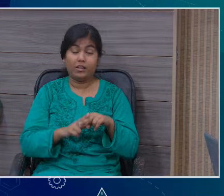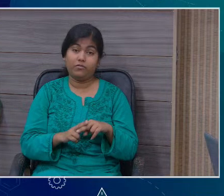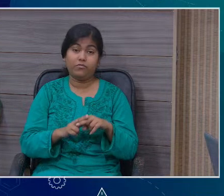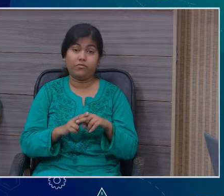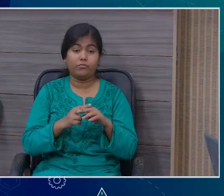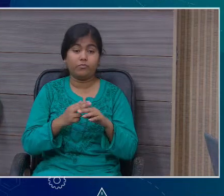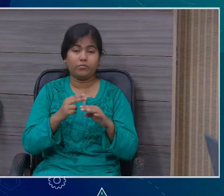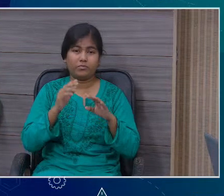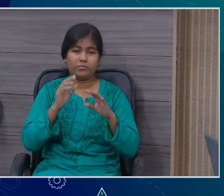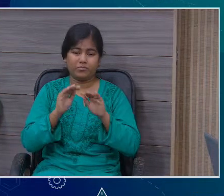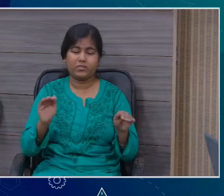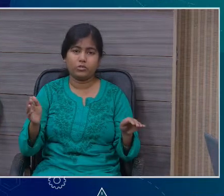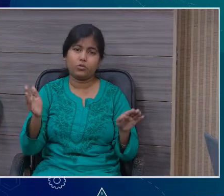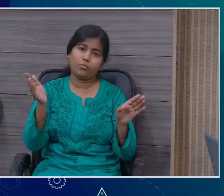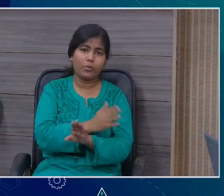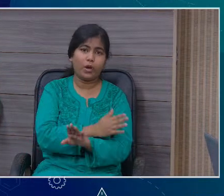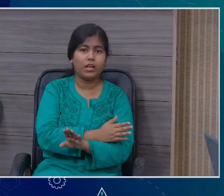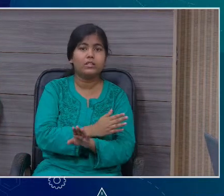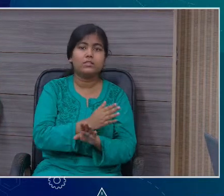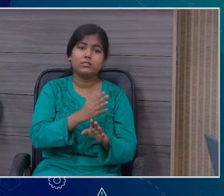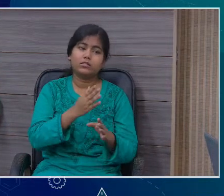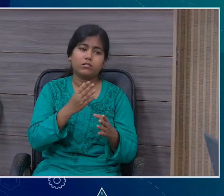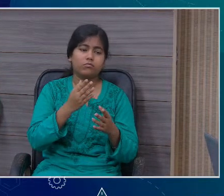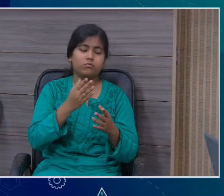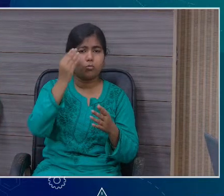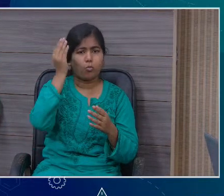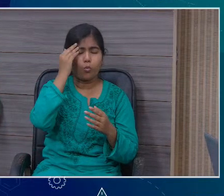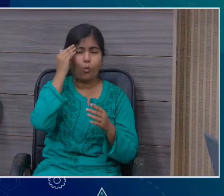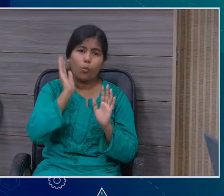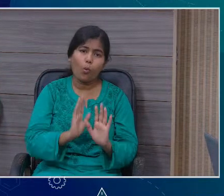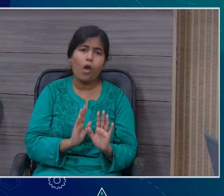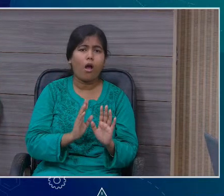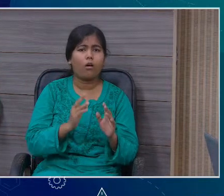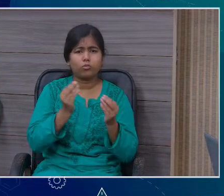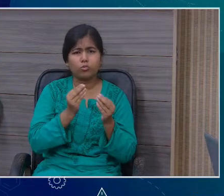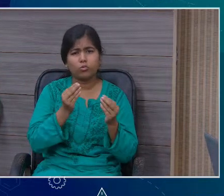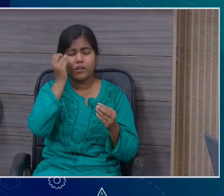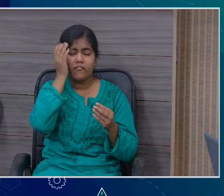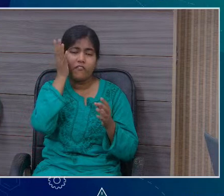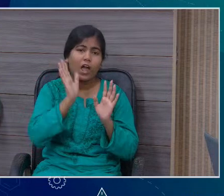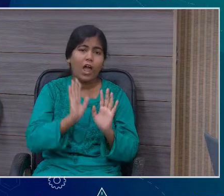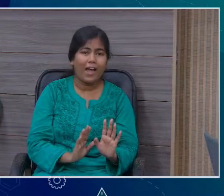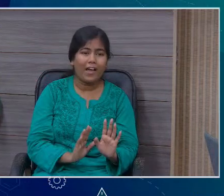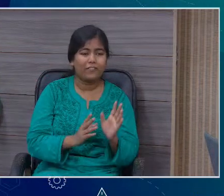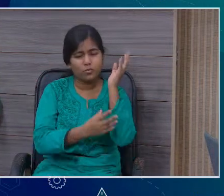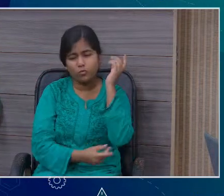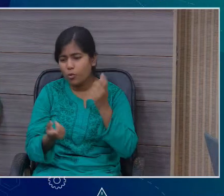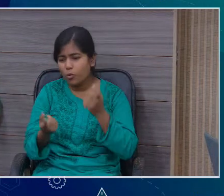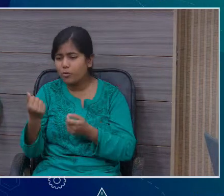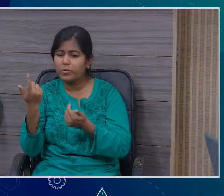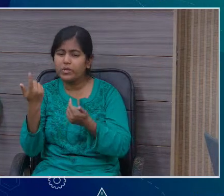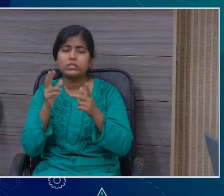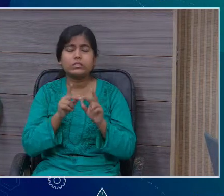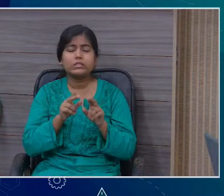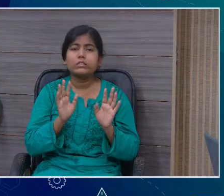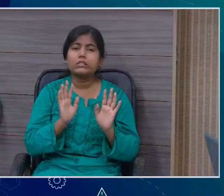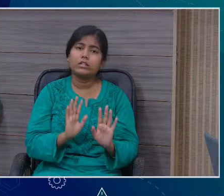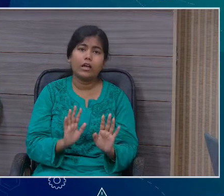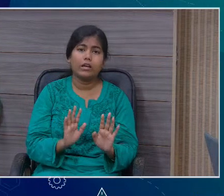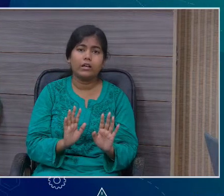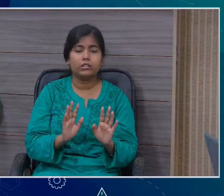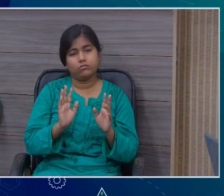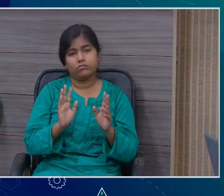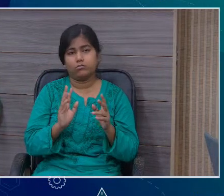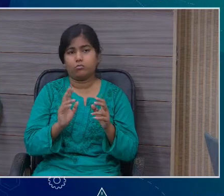what the class disparity is. So, because that is the right time that we need to teach the